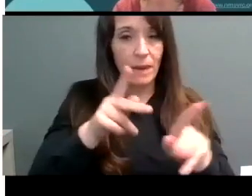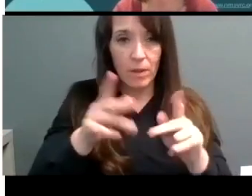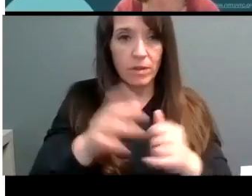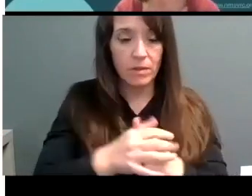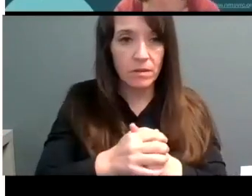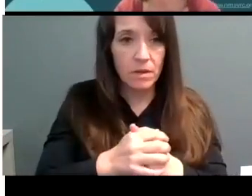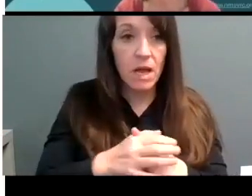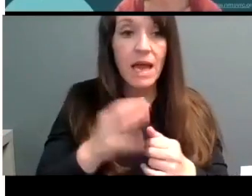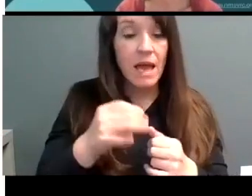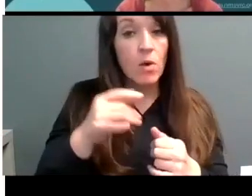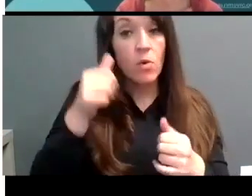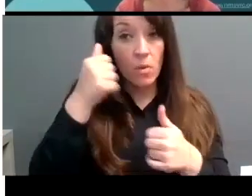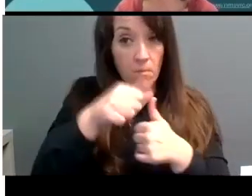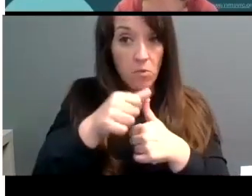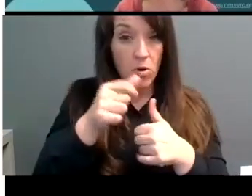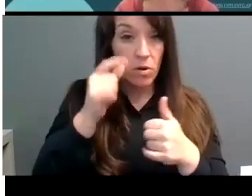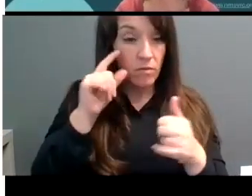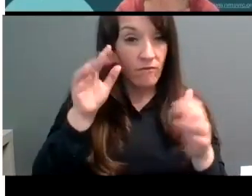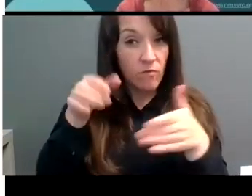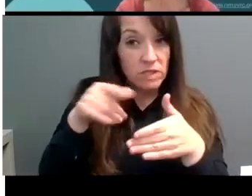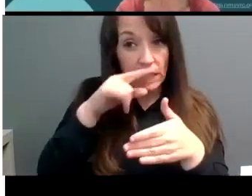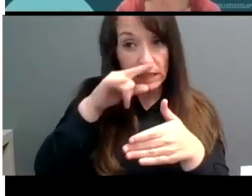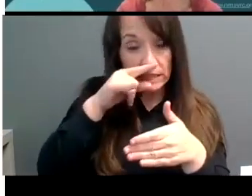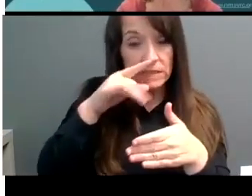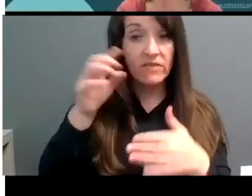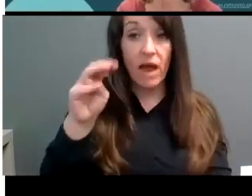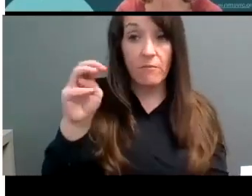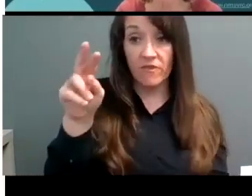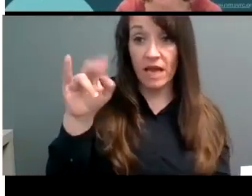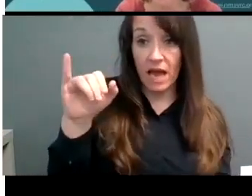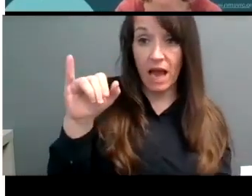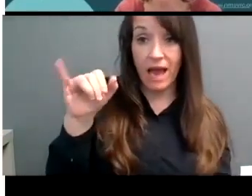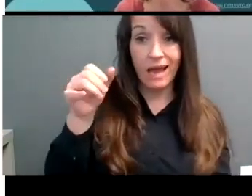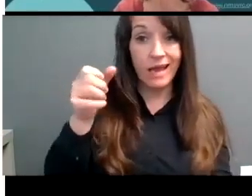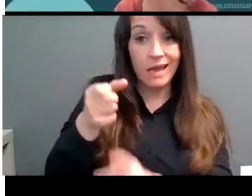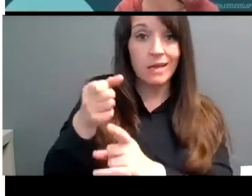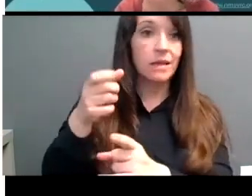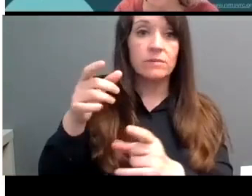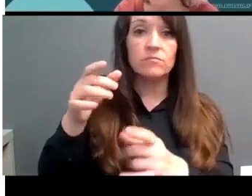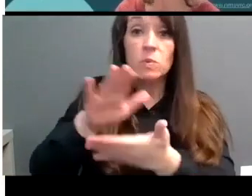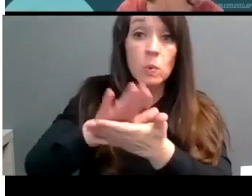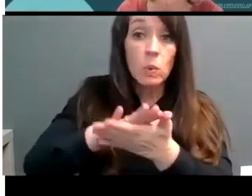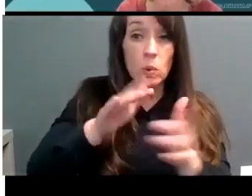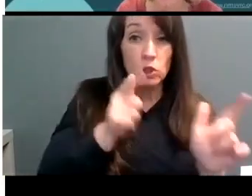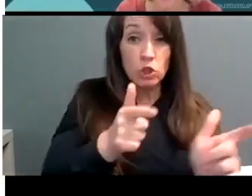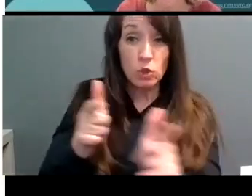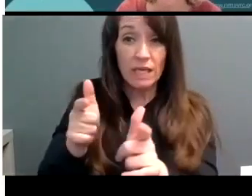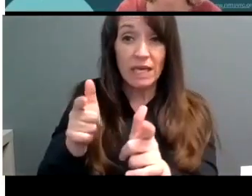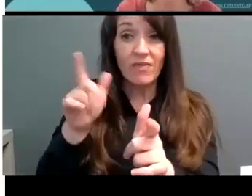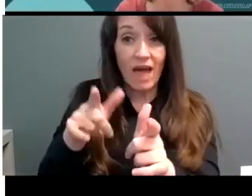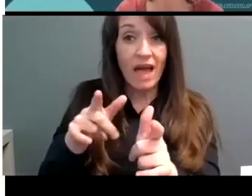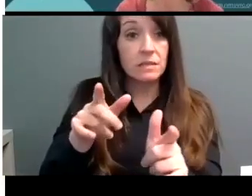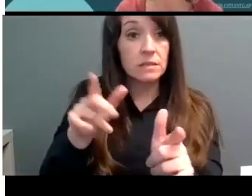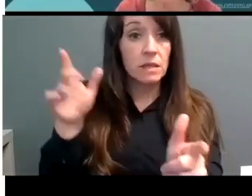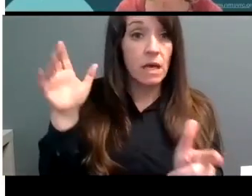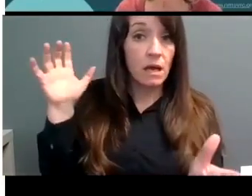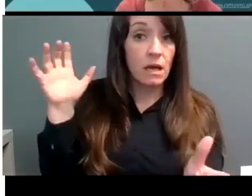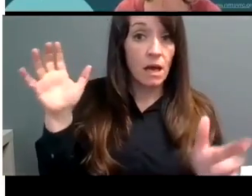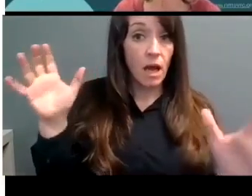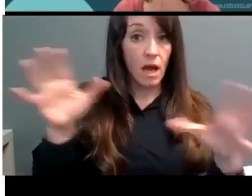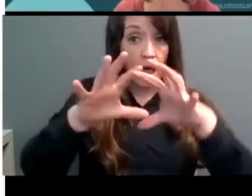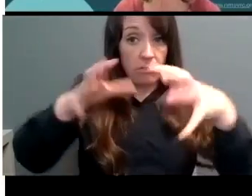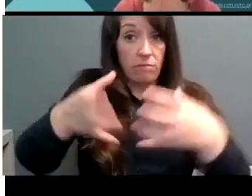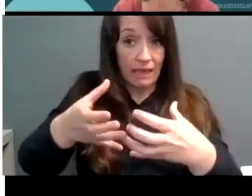about kids and think about, for example, mass violence incidents like a school shooting, because that is a collective trauma, but the way